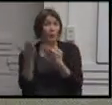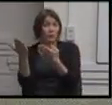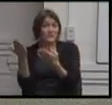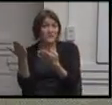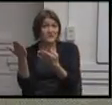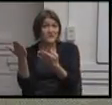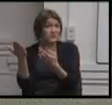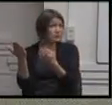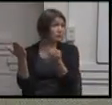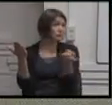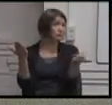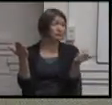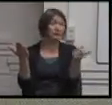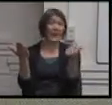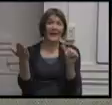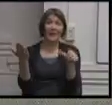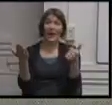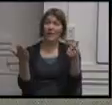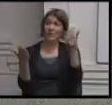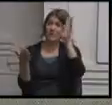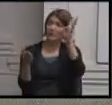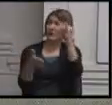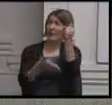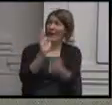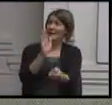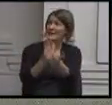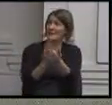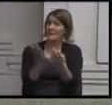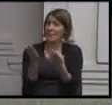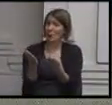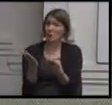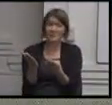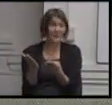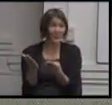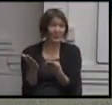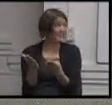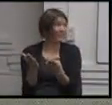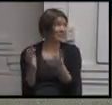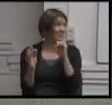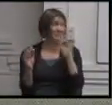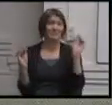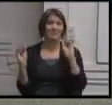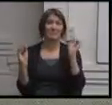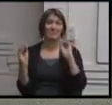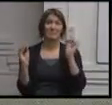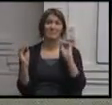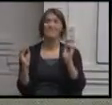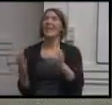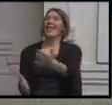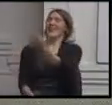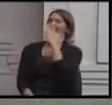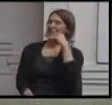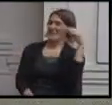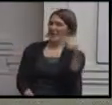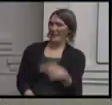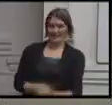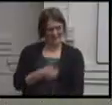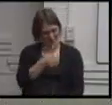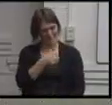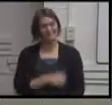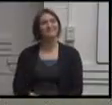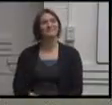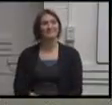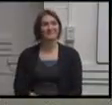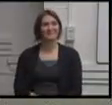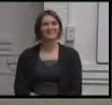motions, unanticipated motions on the Energy Committee report? All right. Well, thank you very much for coming. Thank